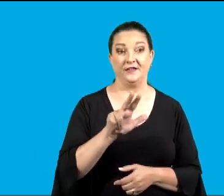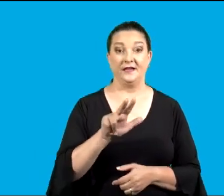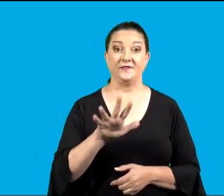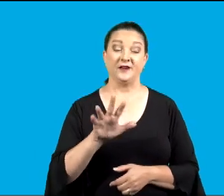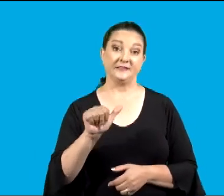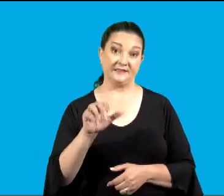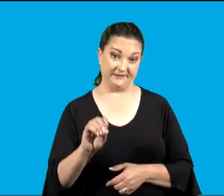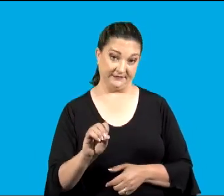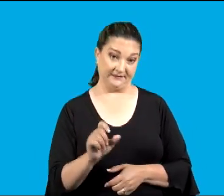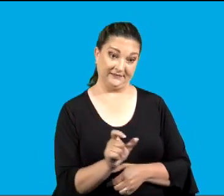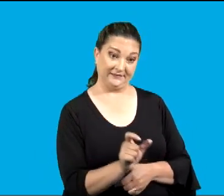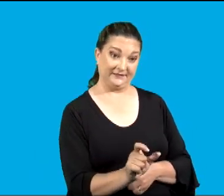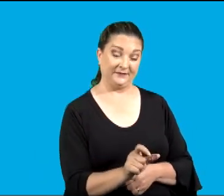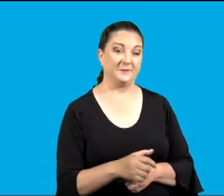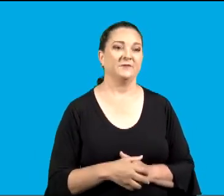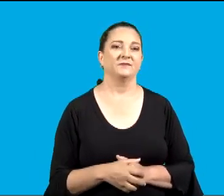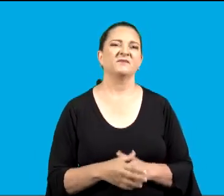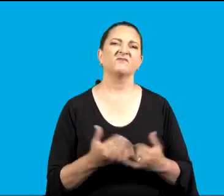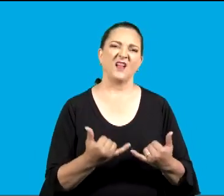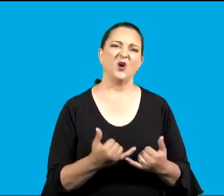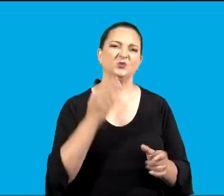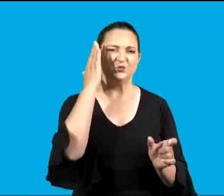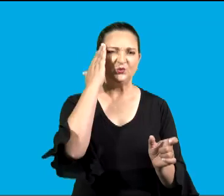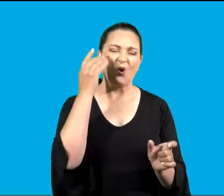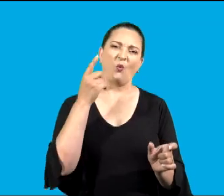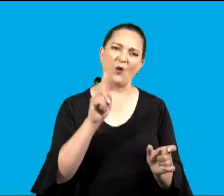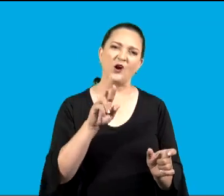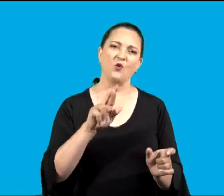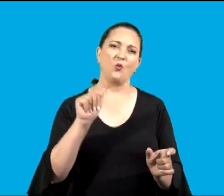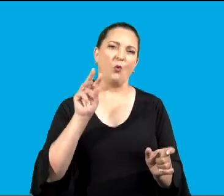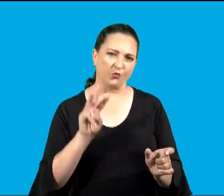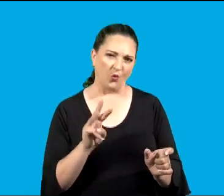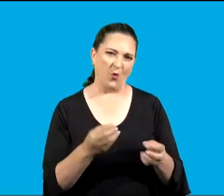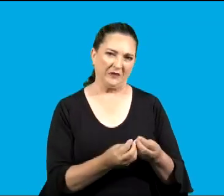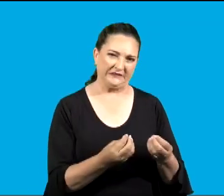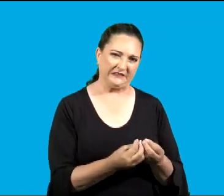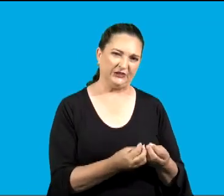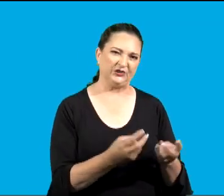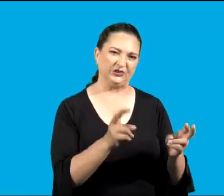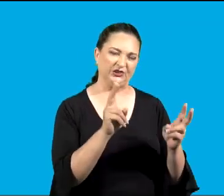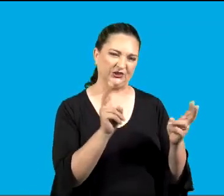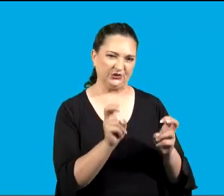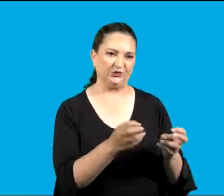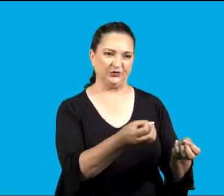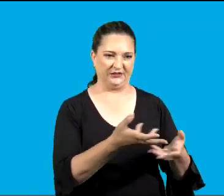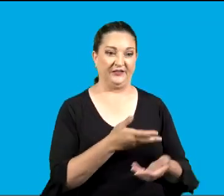58,560. That is going to give me the cost of raw materials issued for production. That